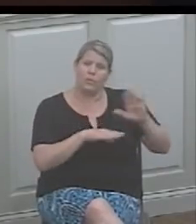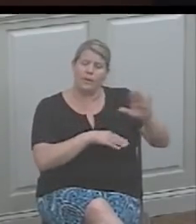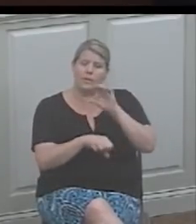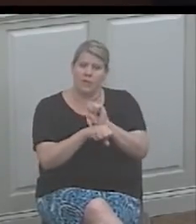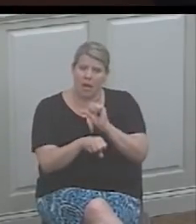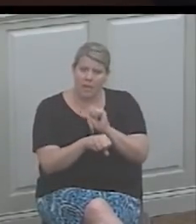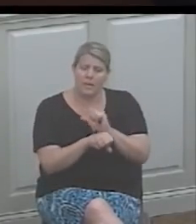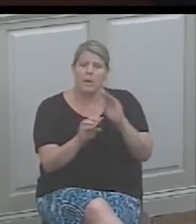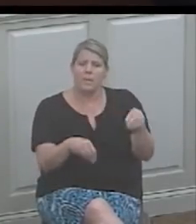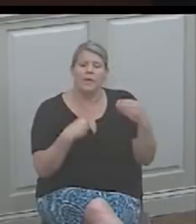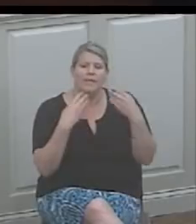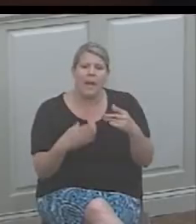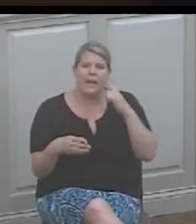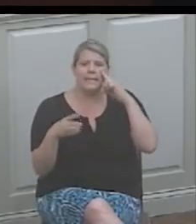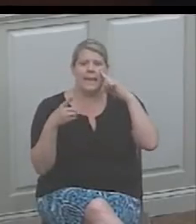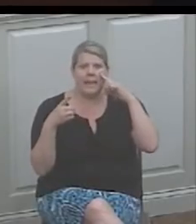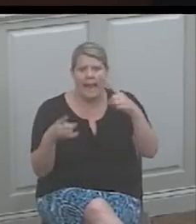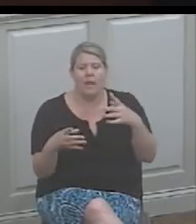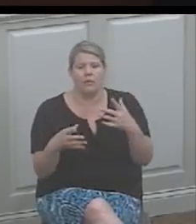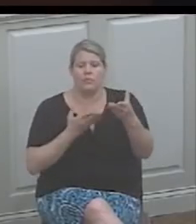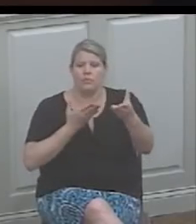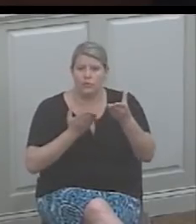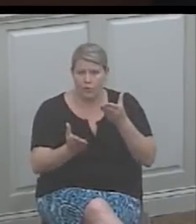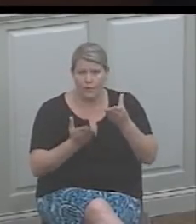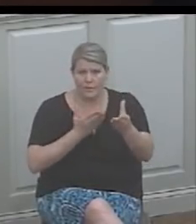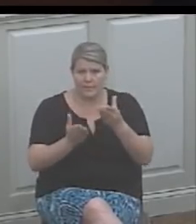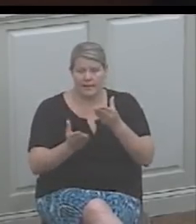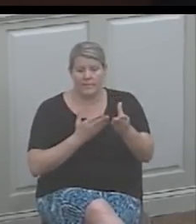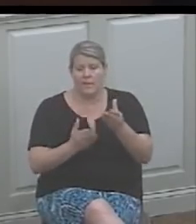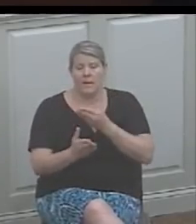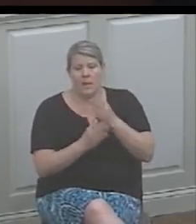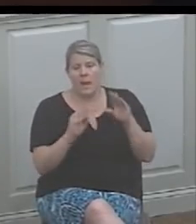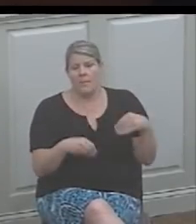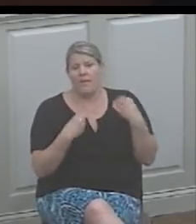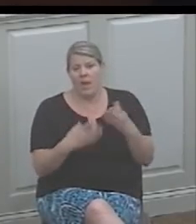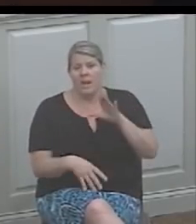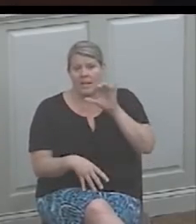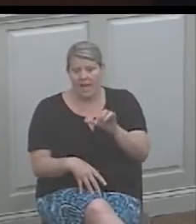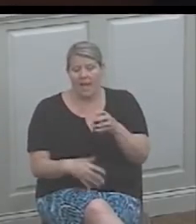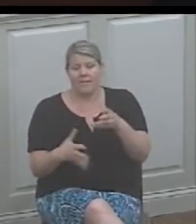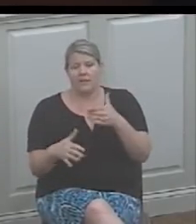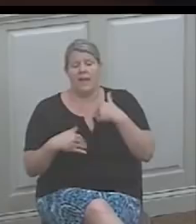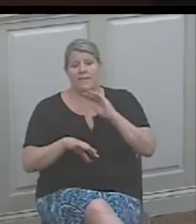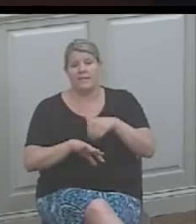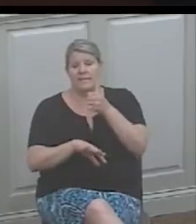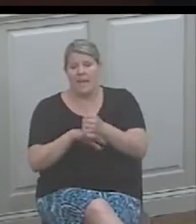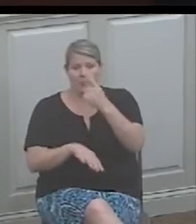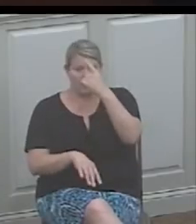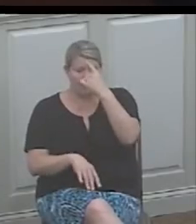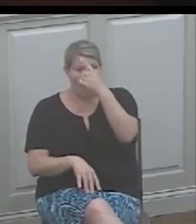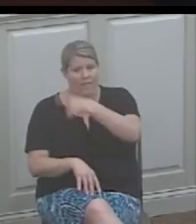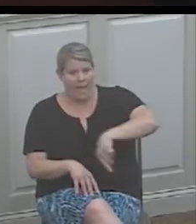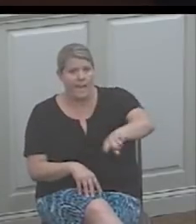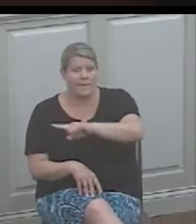a dedicated service to their communities and, in so doing, have established for themselves an enviable